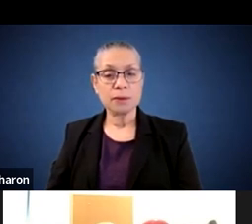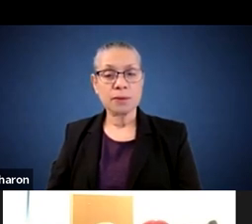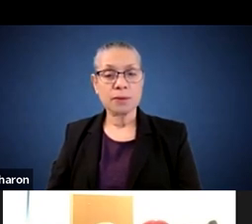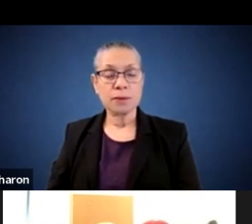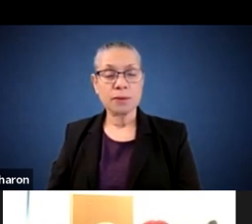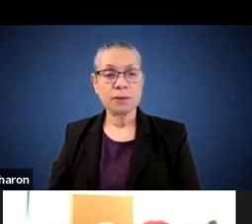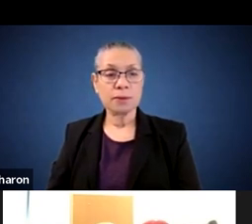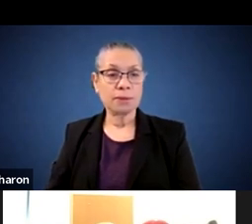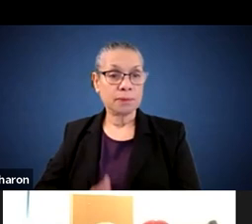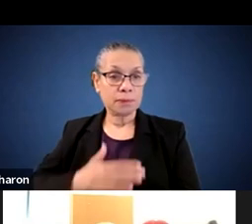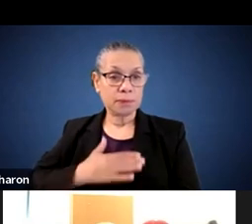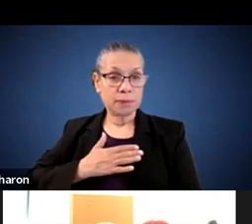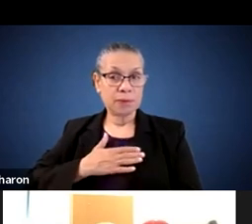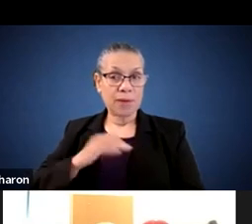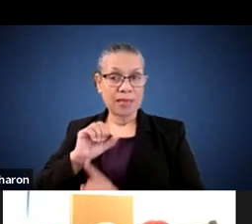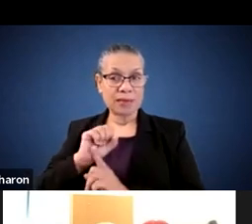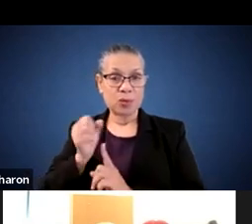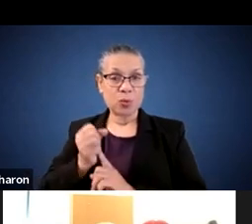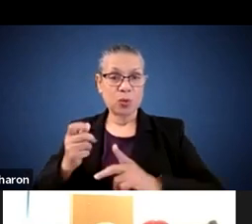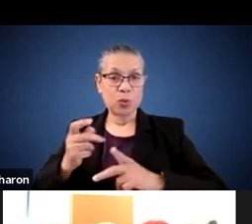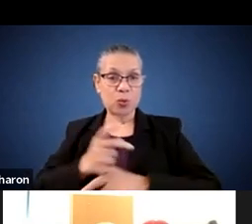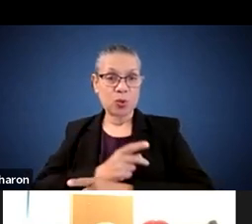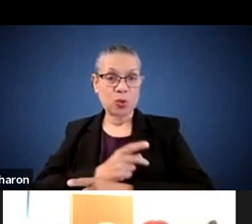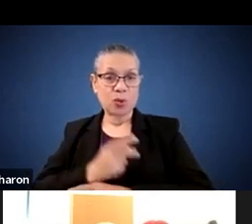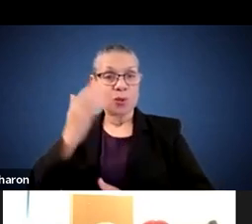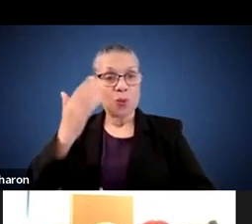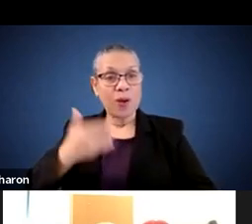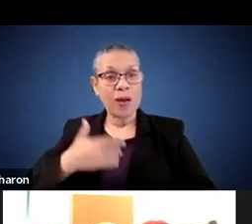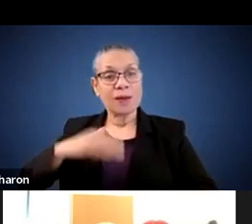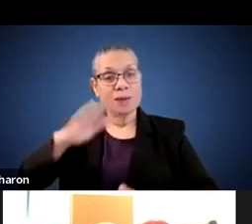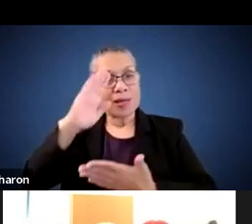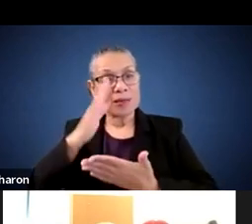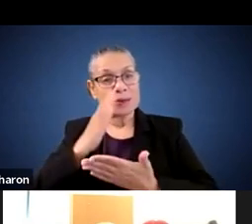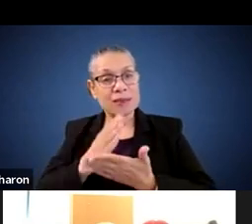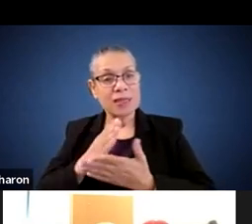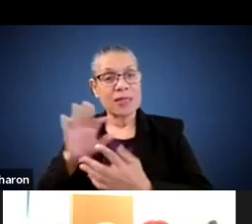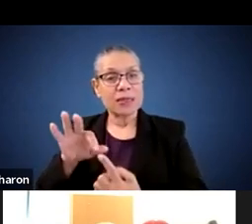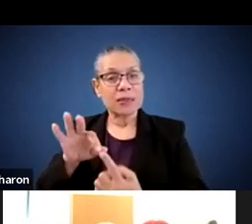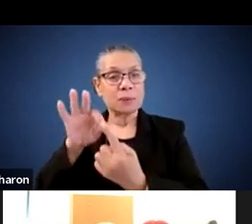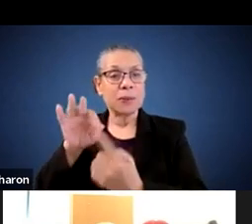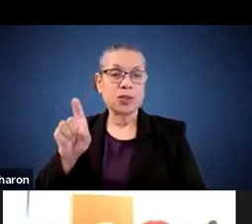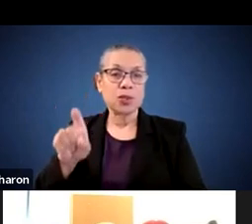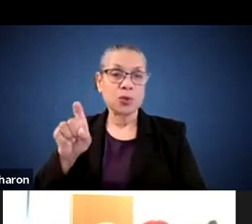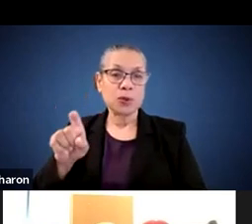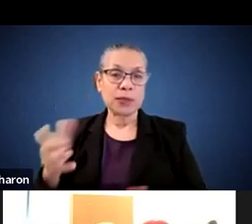and in my case it's even harder because I have a special needs kid foreign